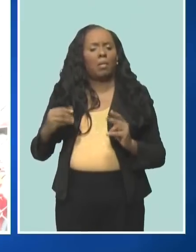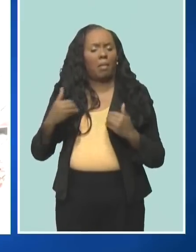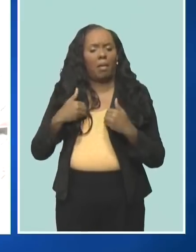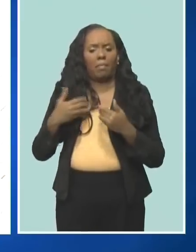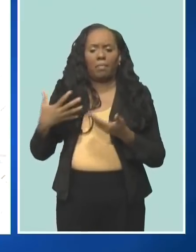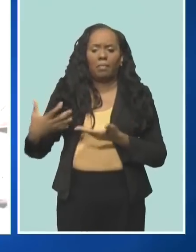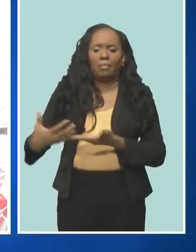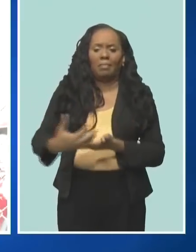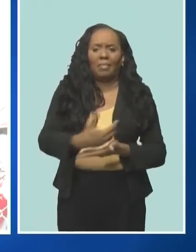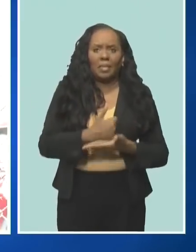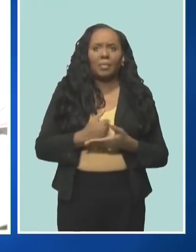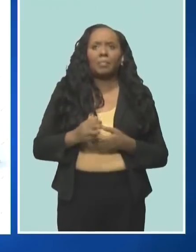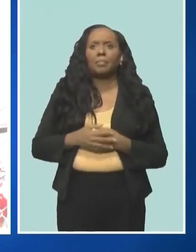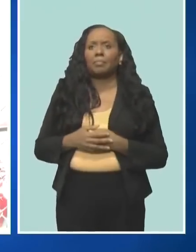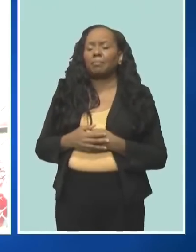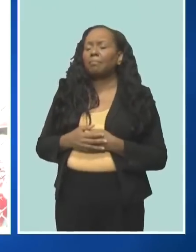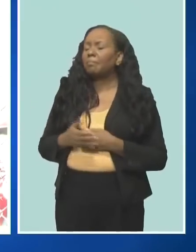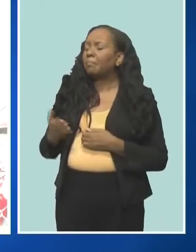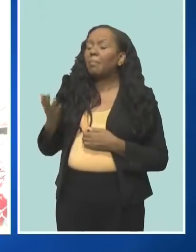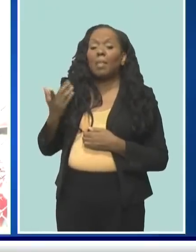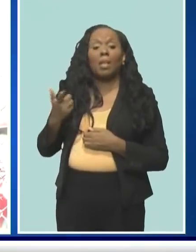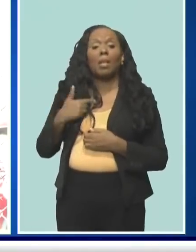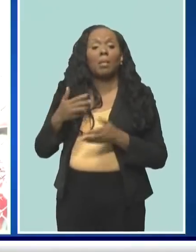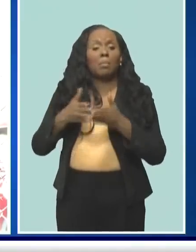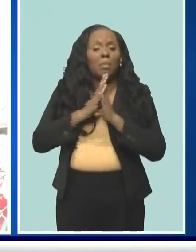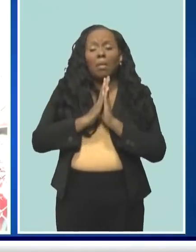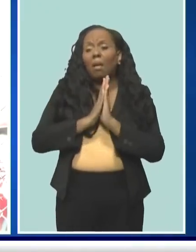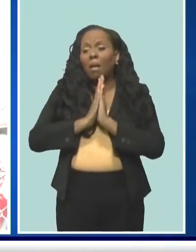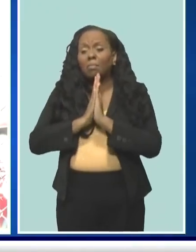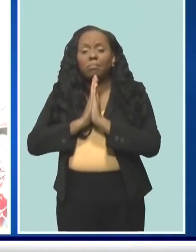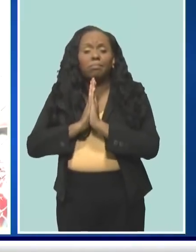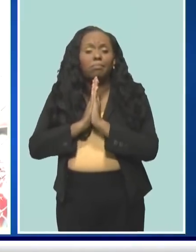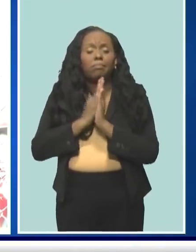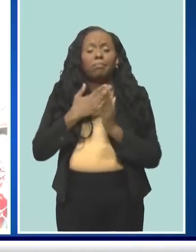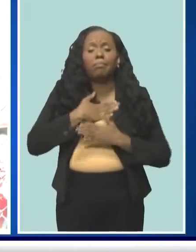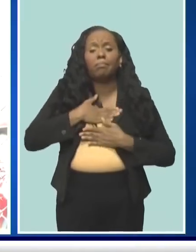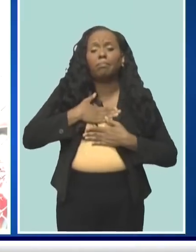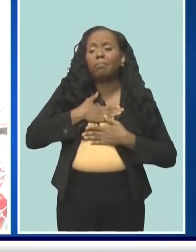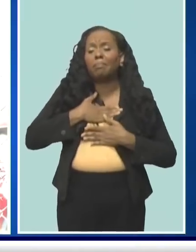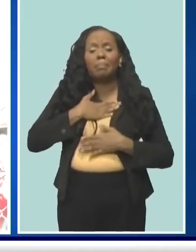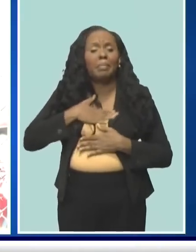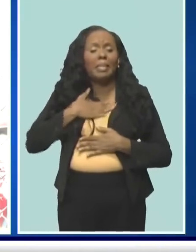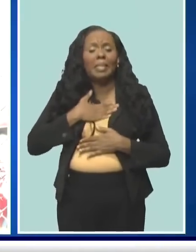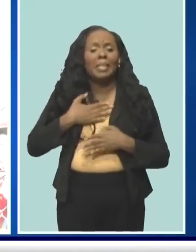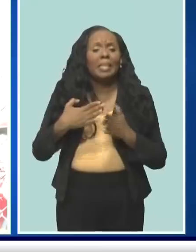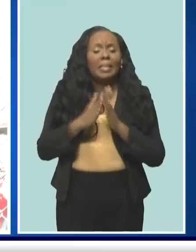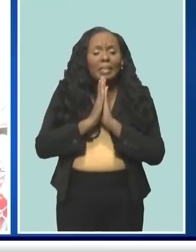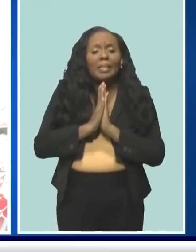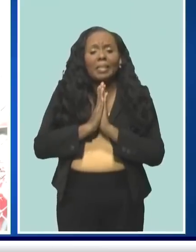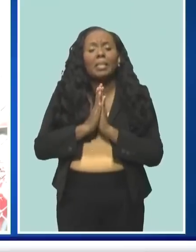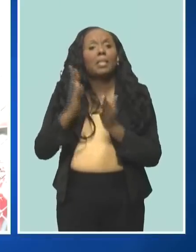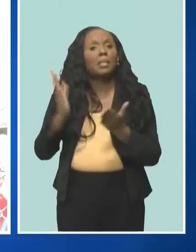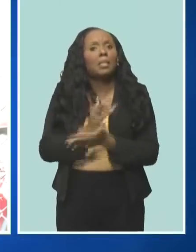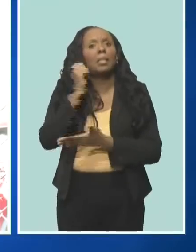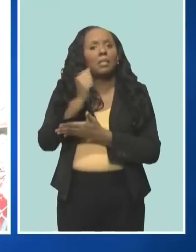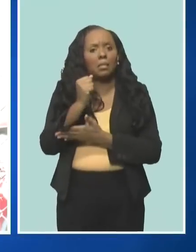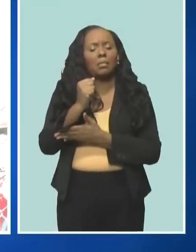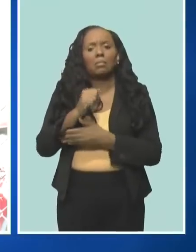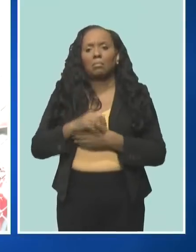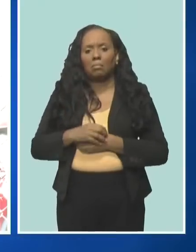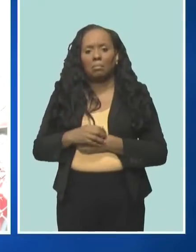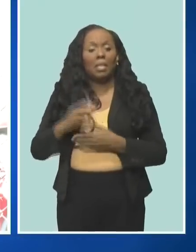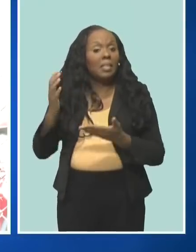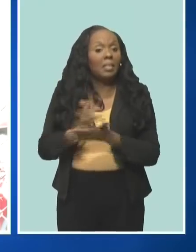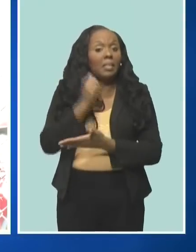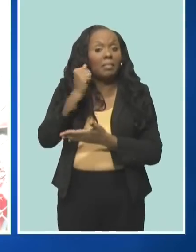beg, I ask, I beseech the community to take full advantage, positive advantage, and take good care